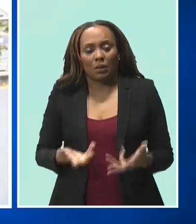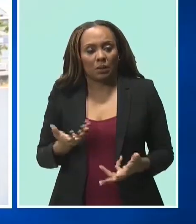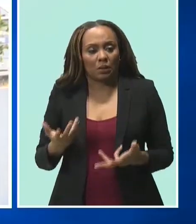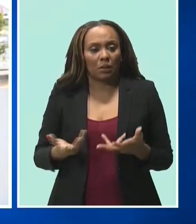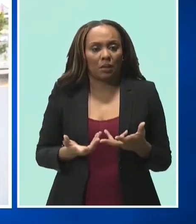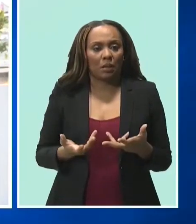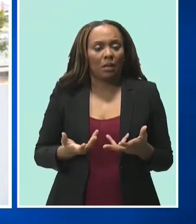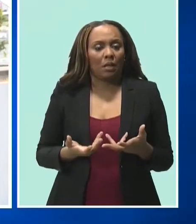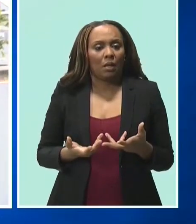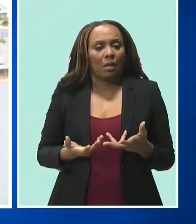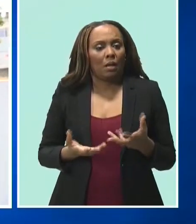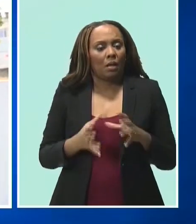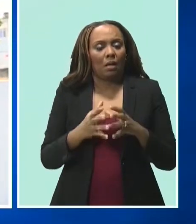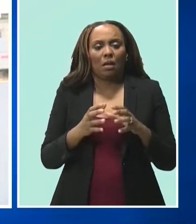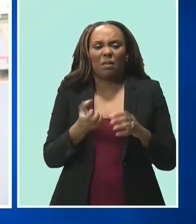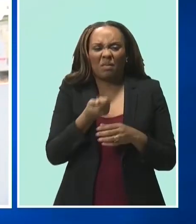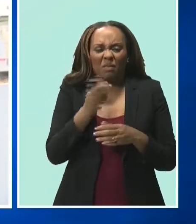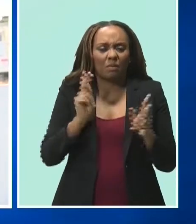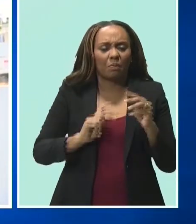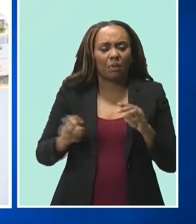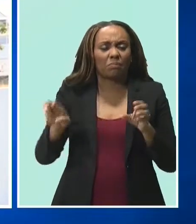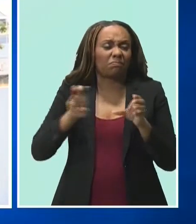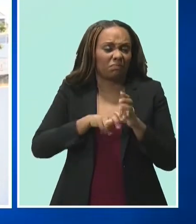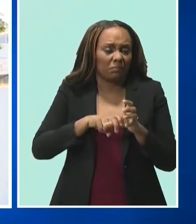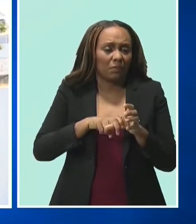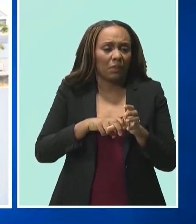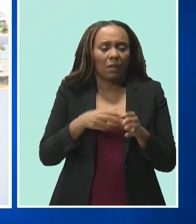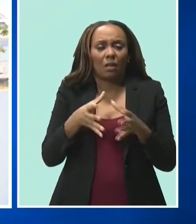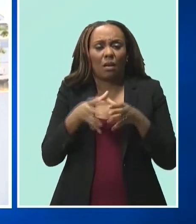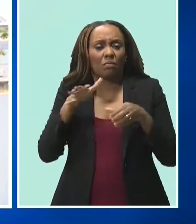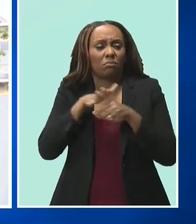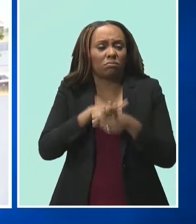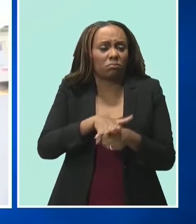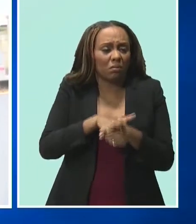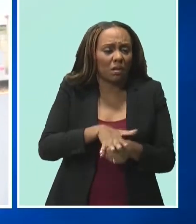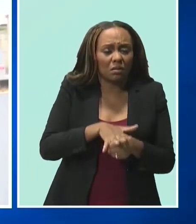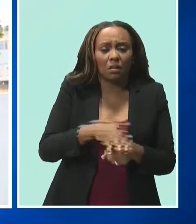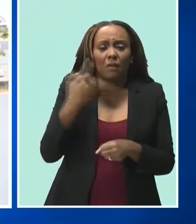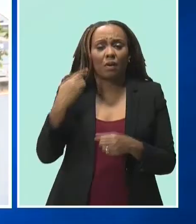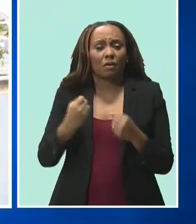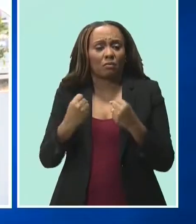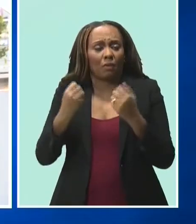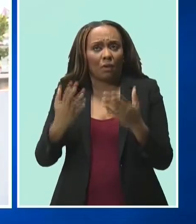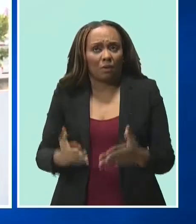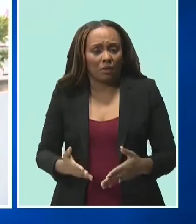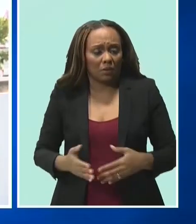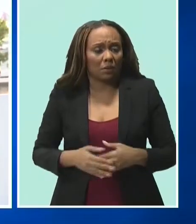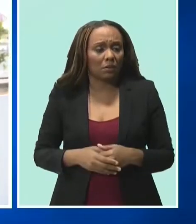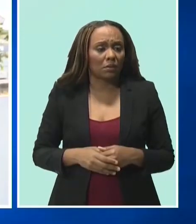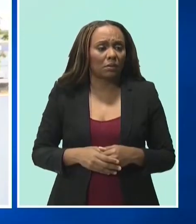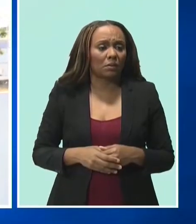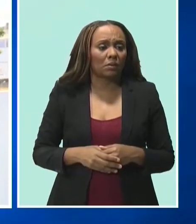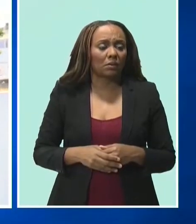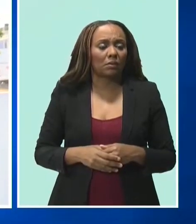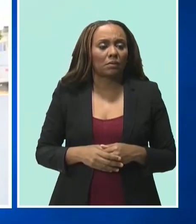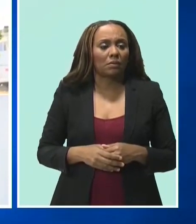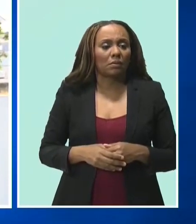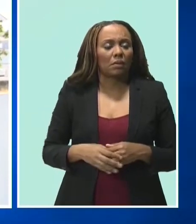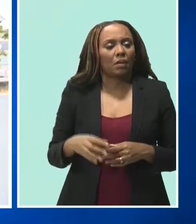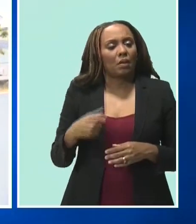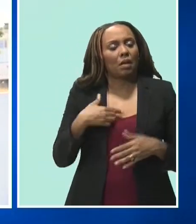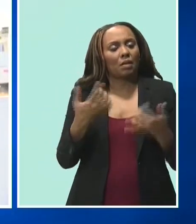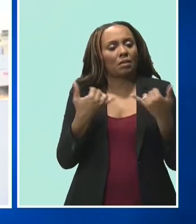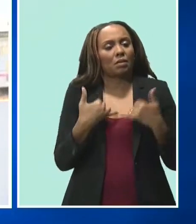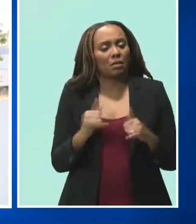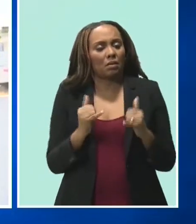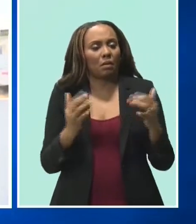further down. So this puts pressure on them. While I'm here with you, I still urge the workers in the